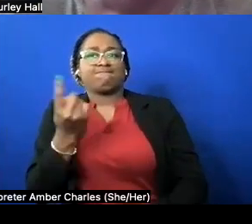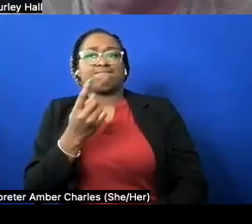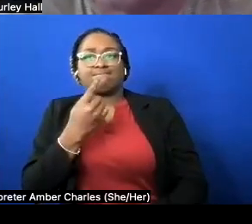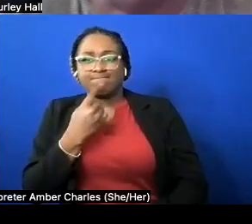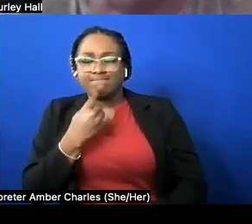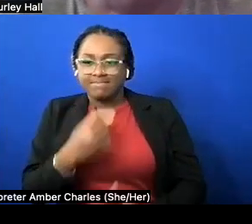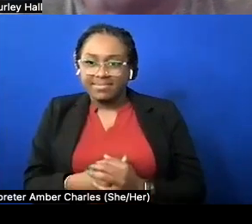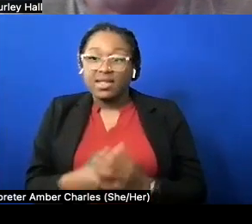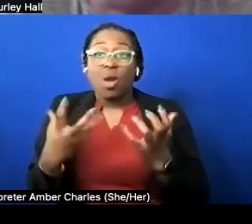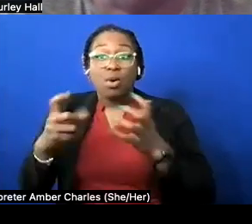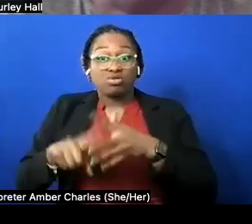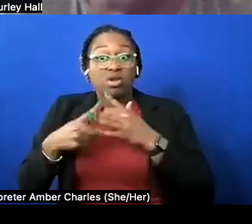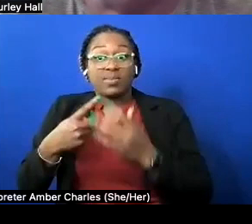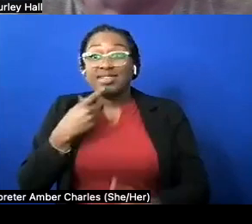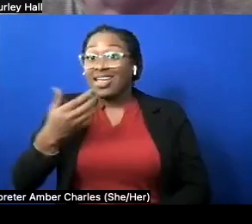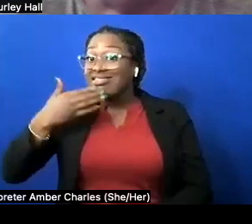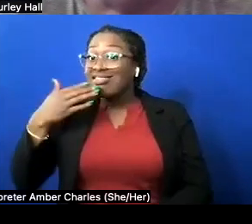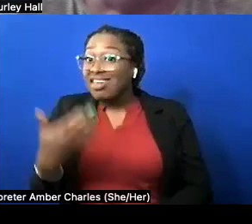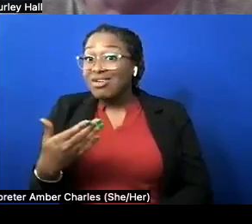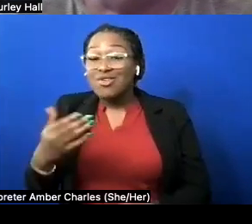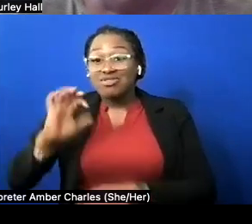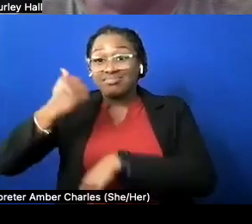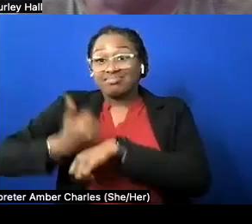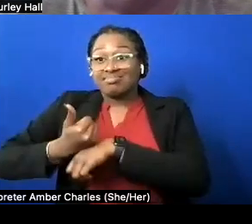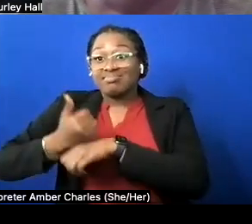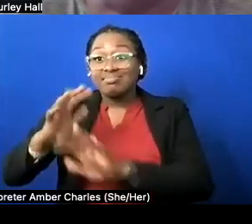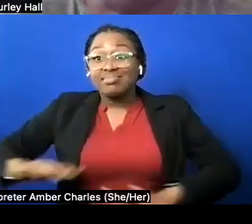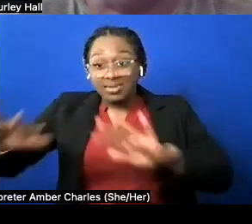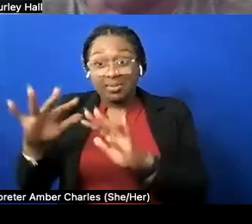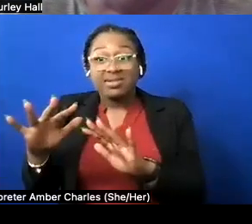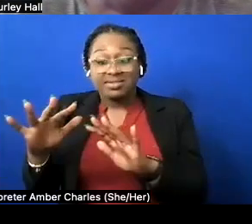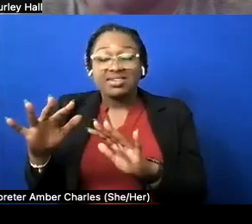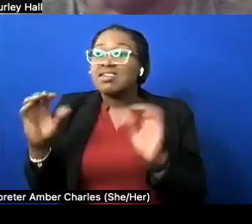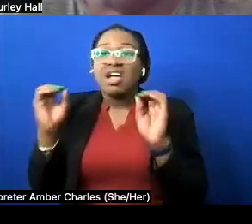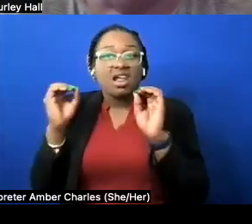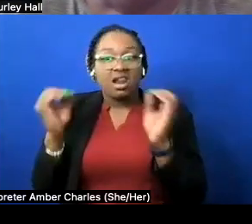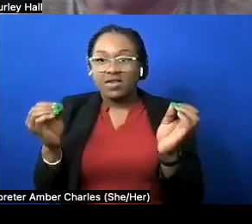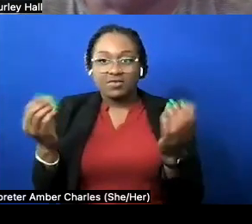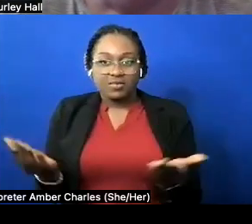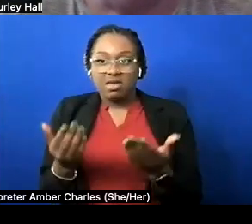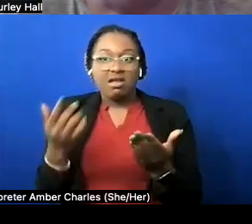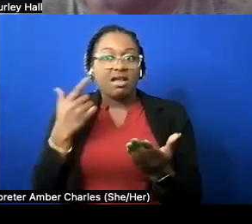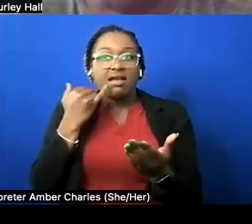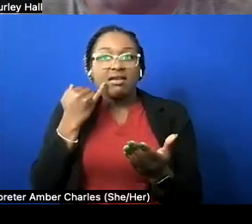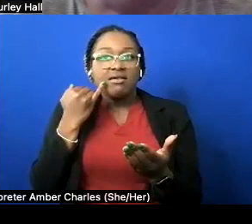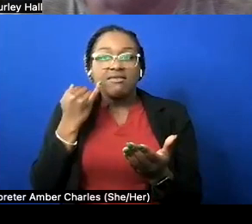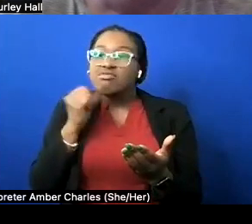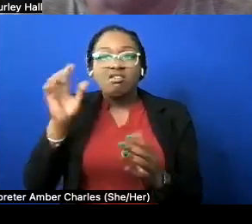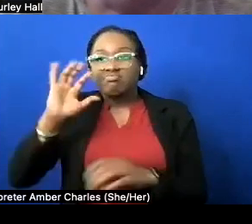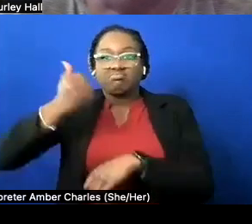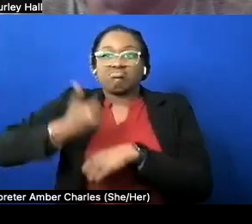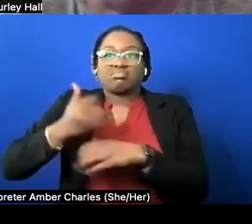I just want to start off by saying thank you so much for creating this space. You know, like none of us would be here if you had not created this space. And